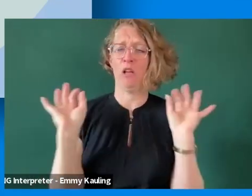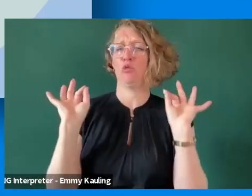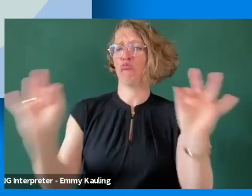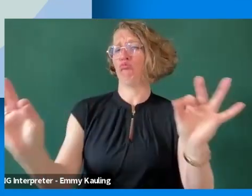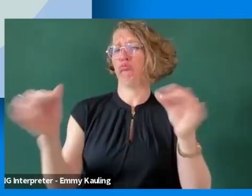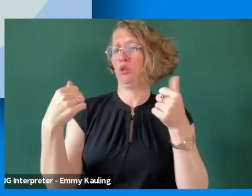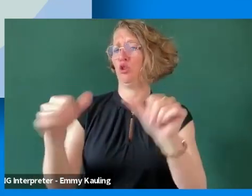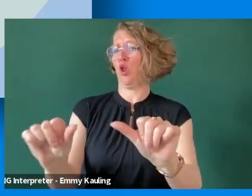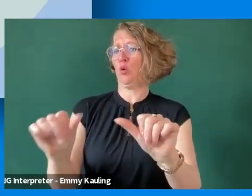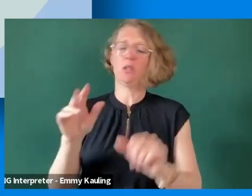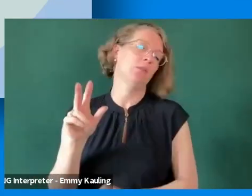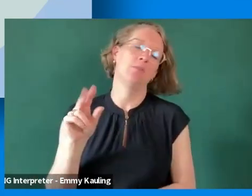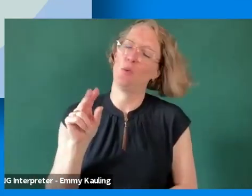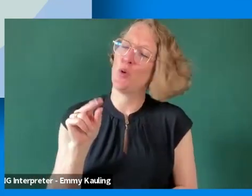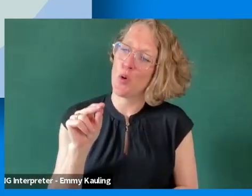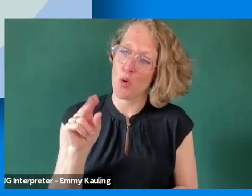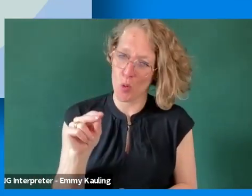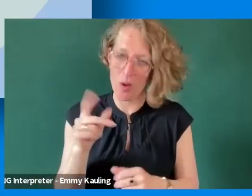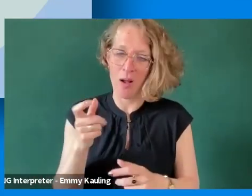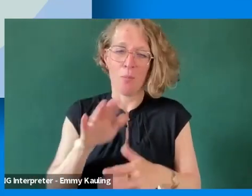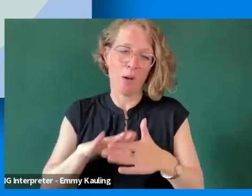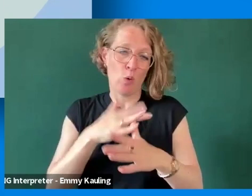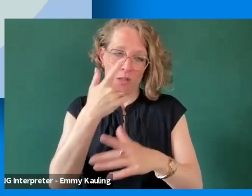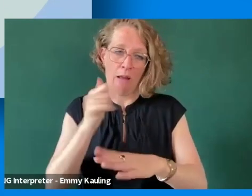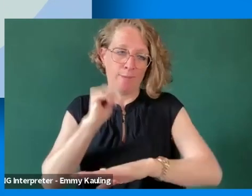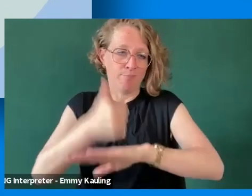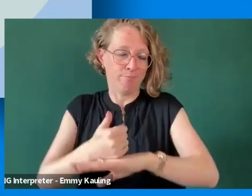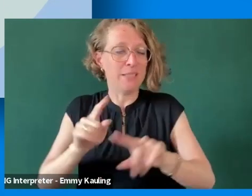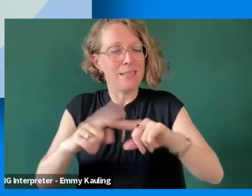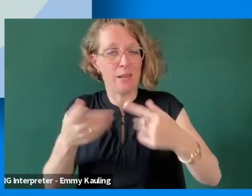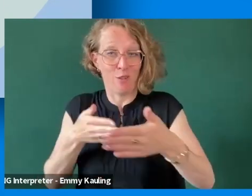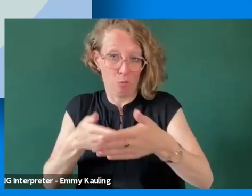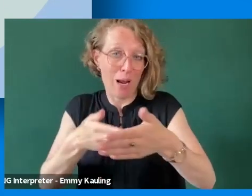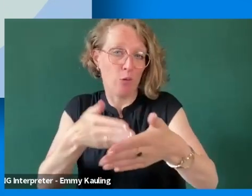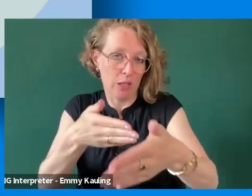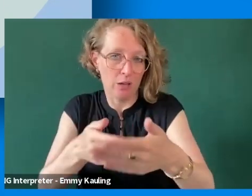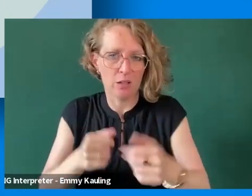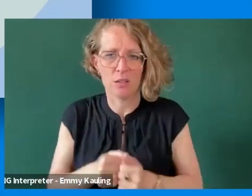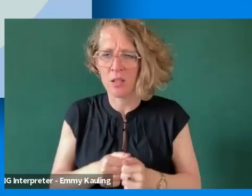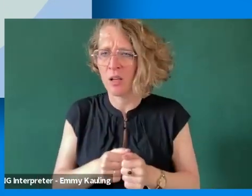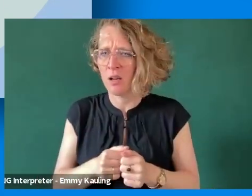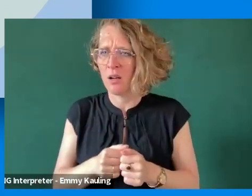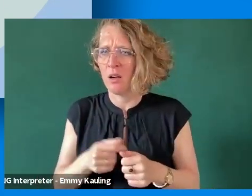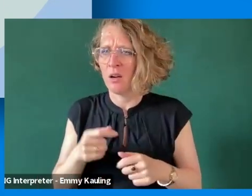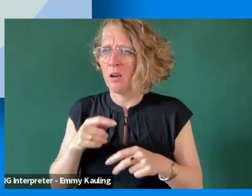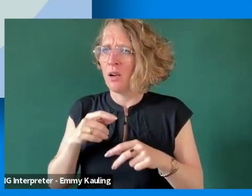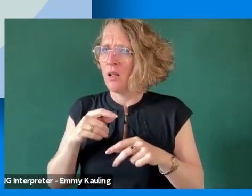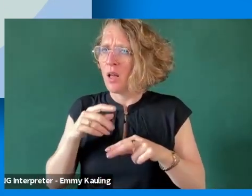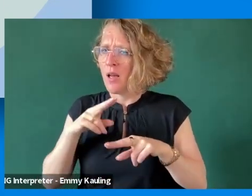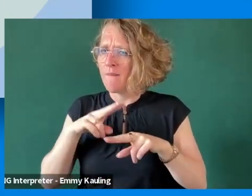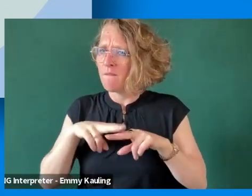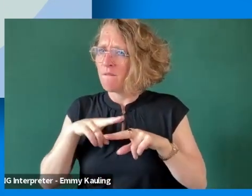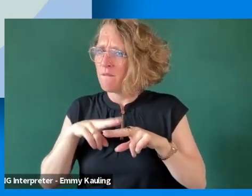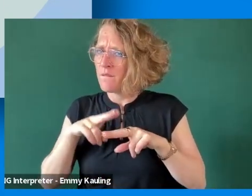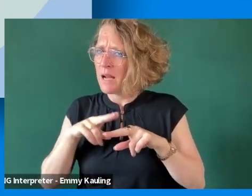thing. I think it introduces some other kinds of barriers. Fenella, I don't know if you would have to enable Dong to comment if she wanted